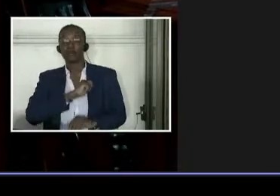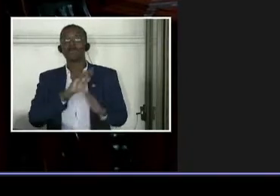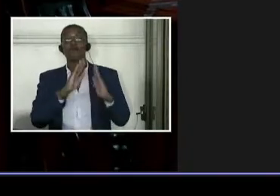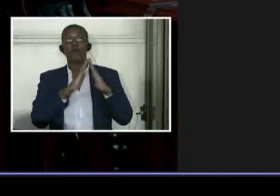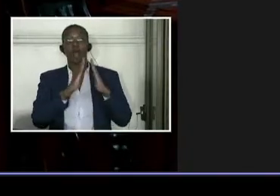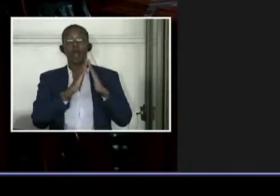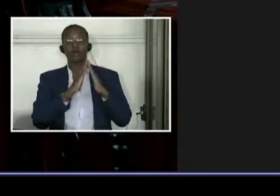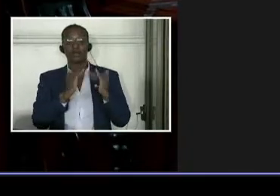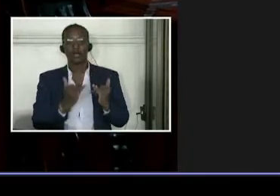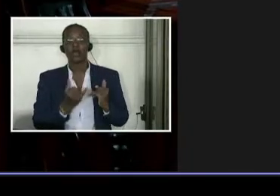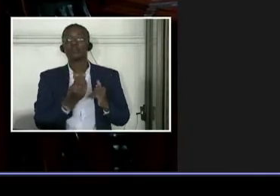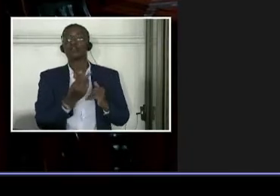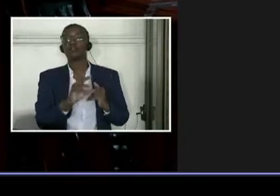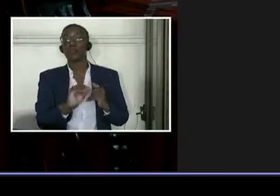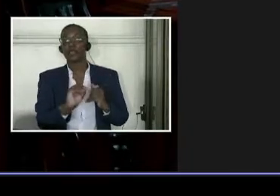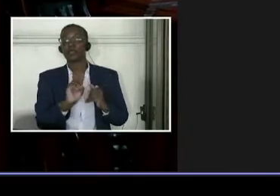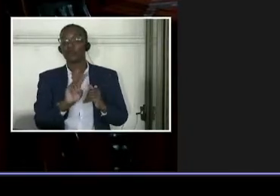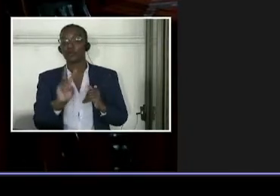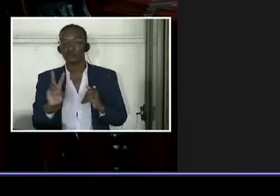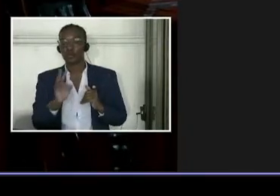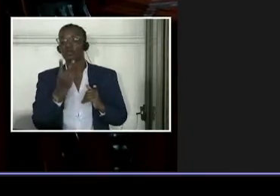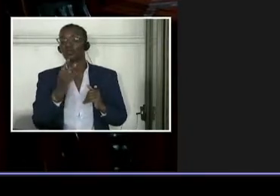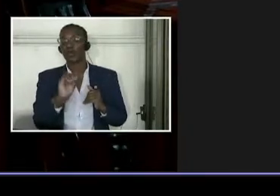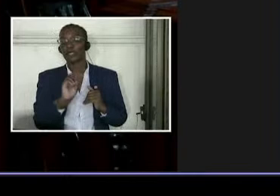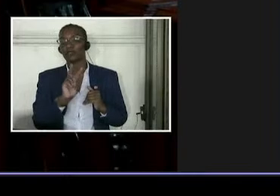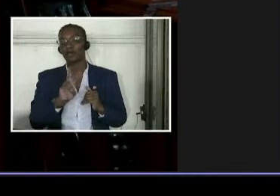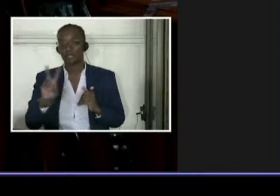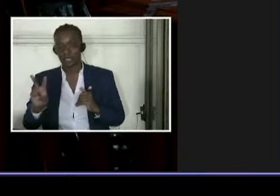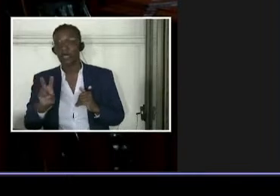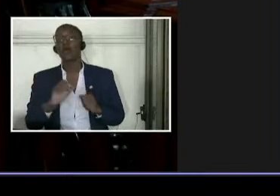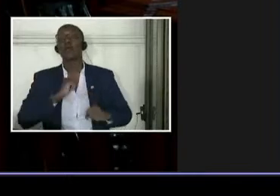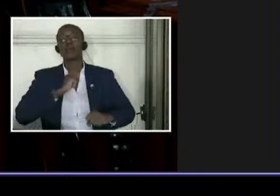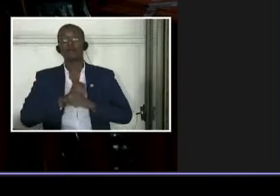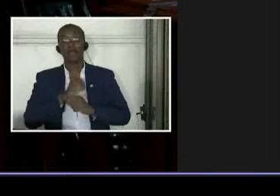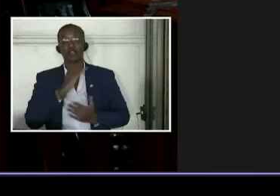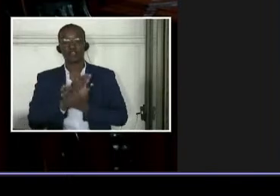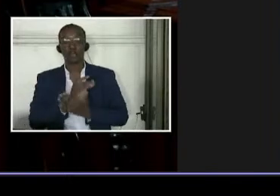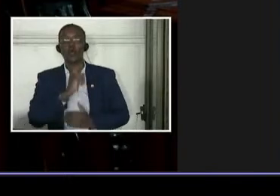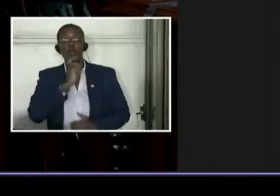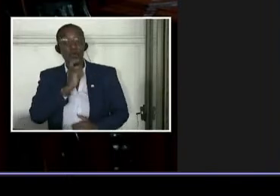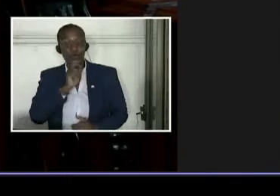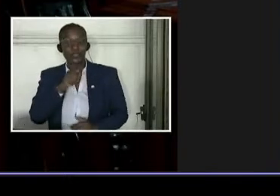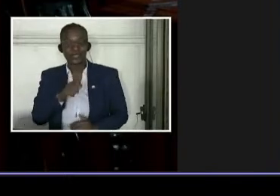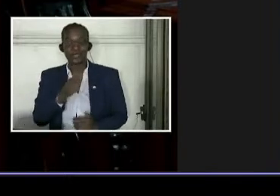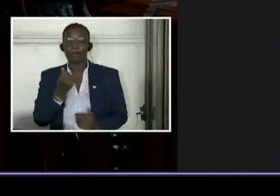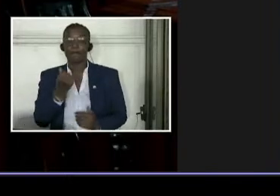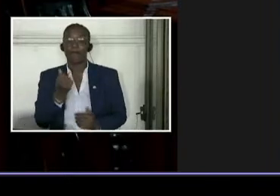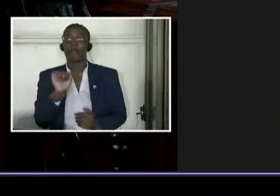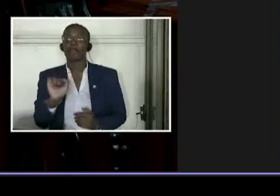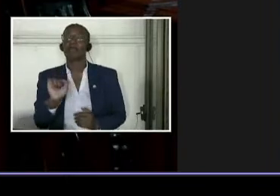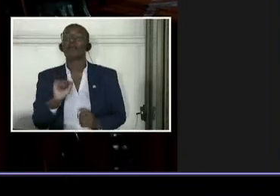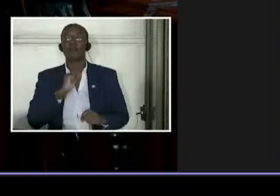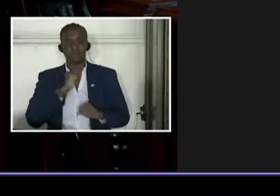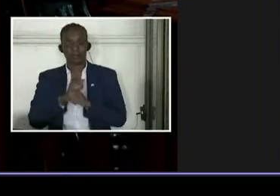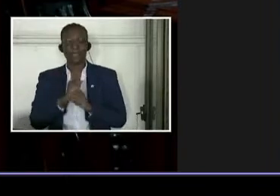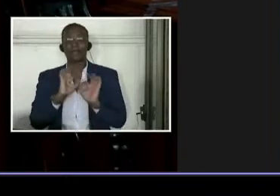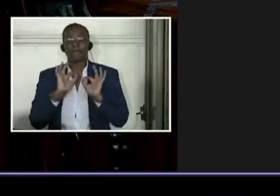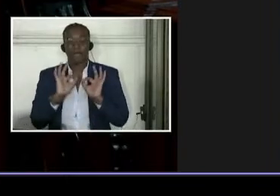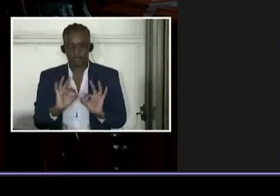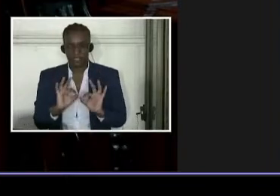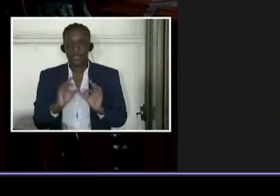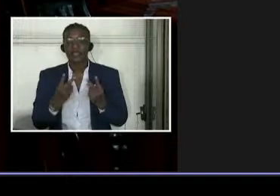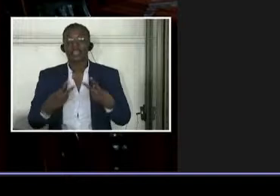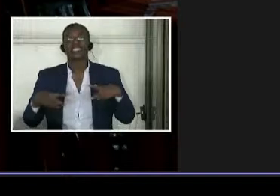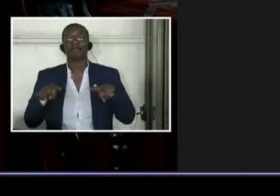Settlements in 2020-23 financial year. And we'll make sure that we spend it, but it's spent correctly. There is value for money as well.